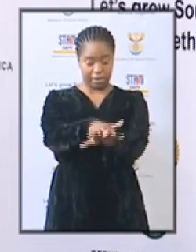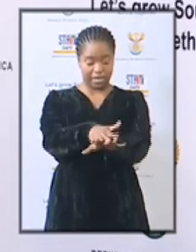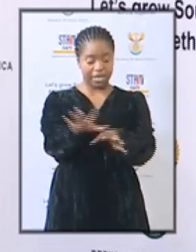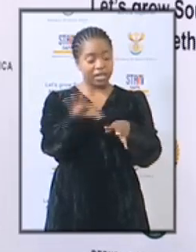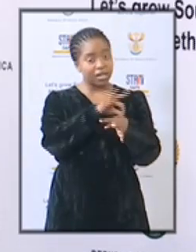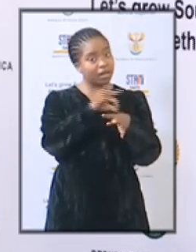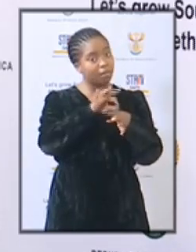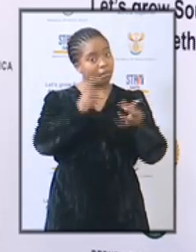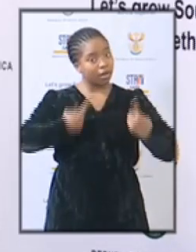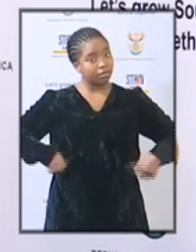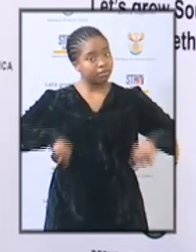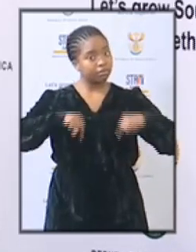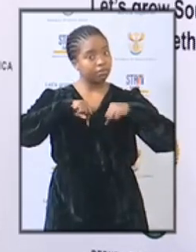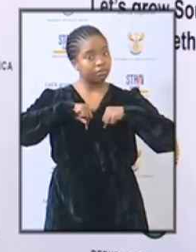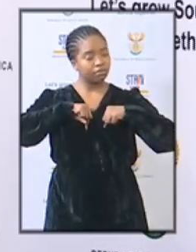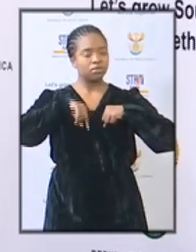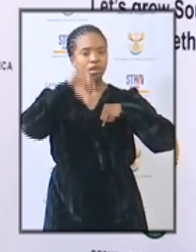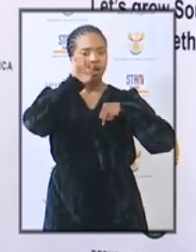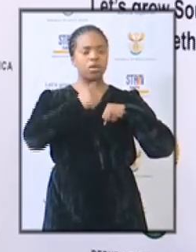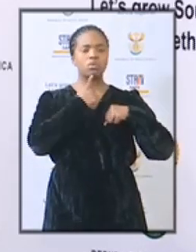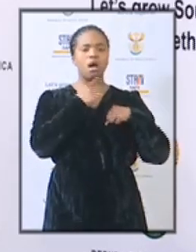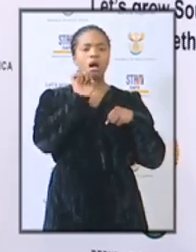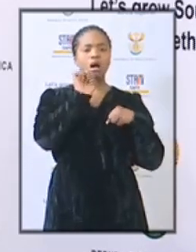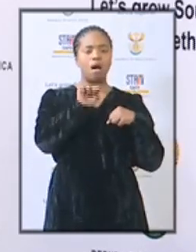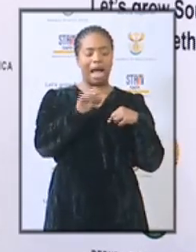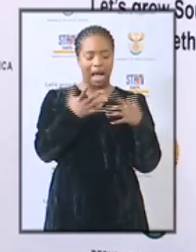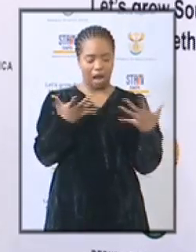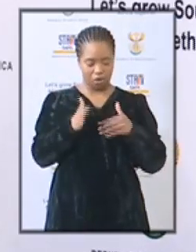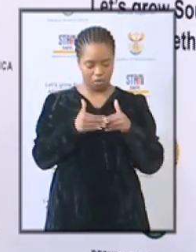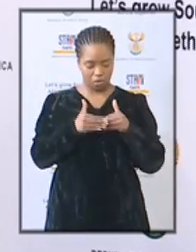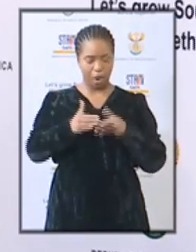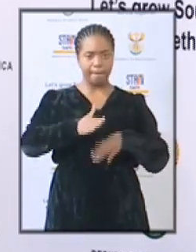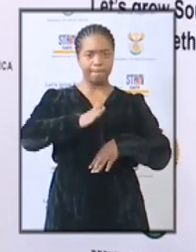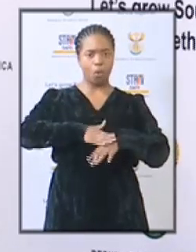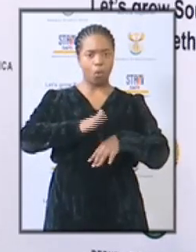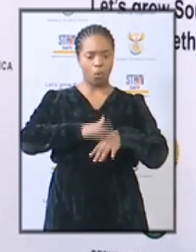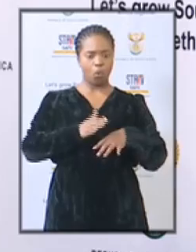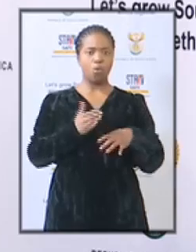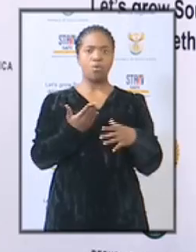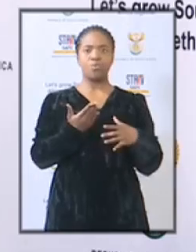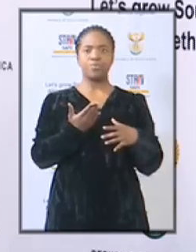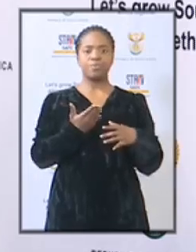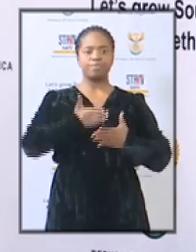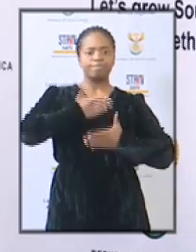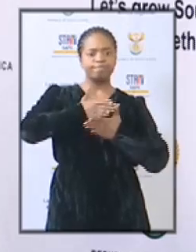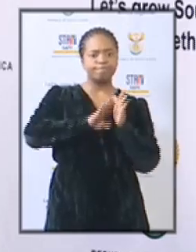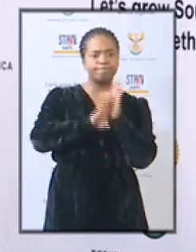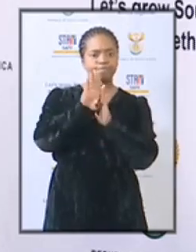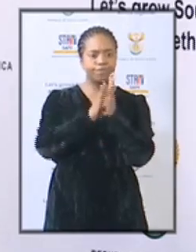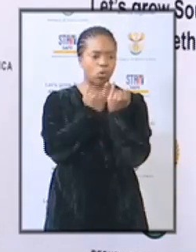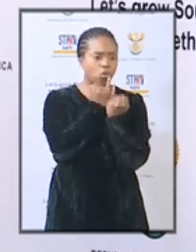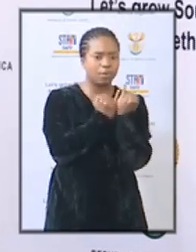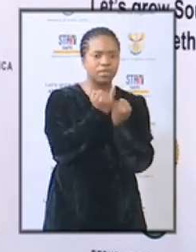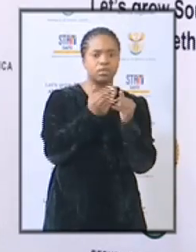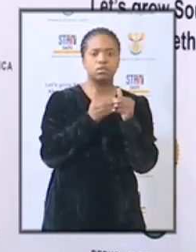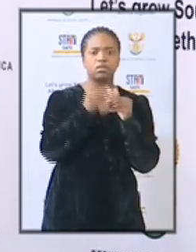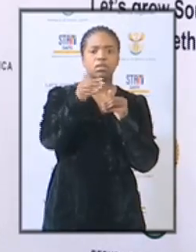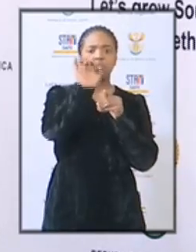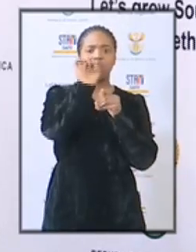plan and lay a foundation for a healthier, more resilient, and competitive